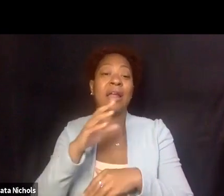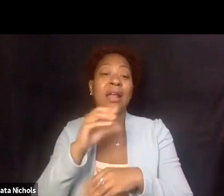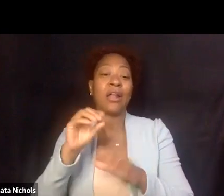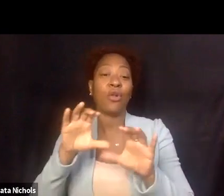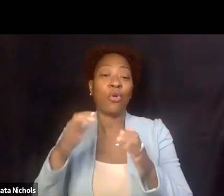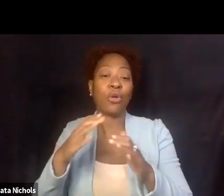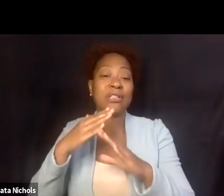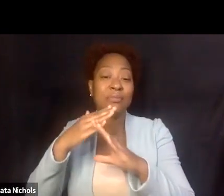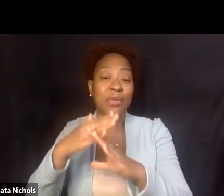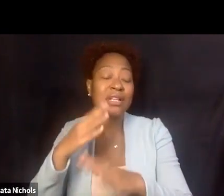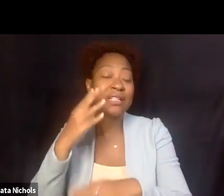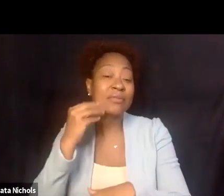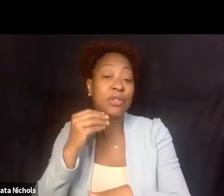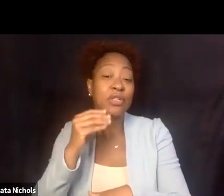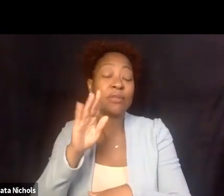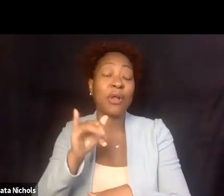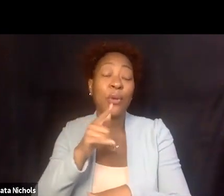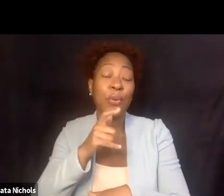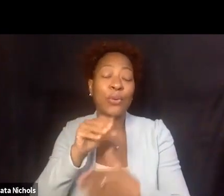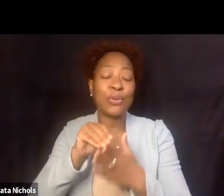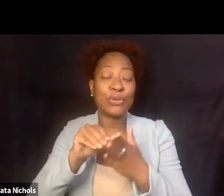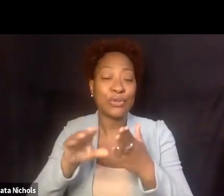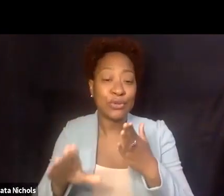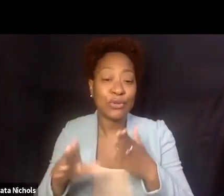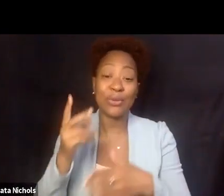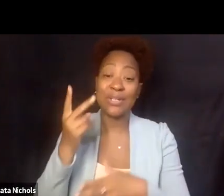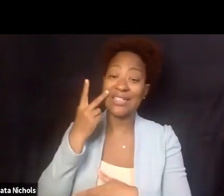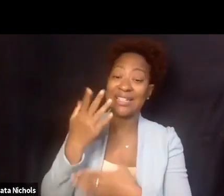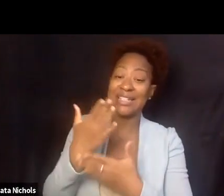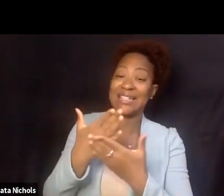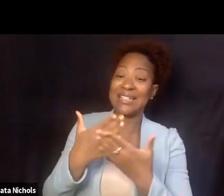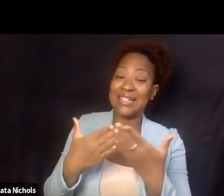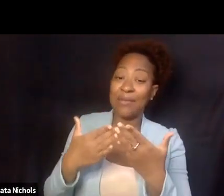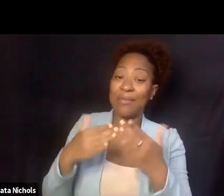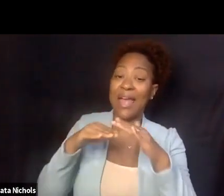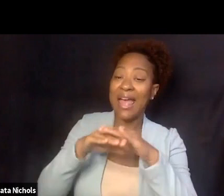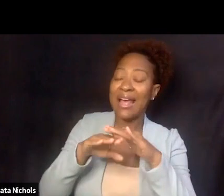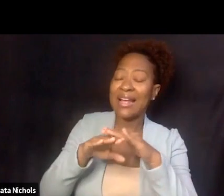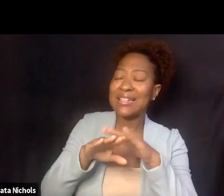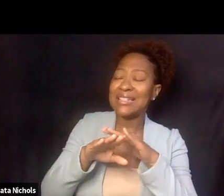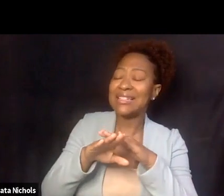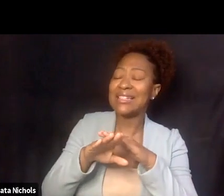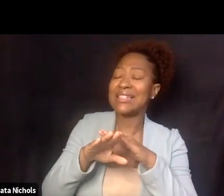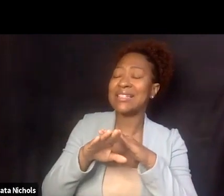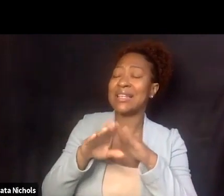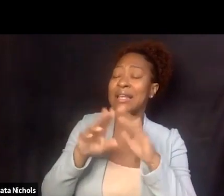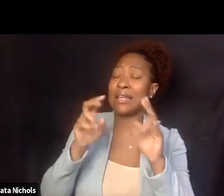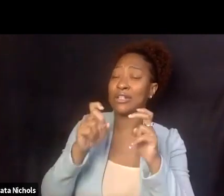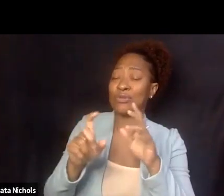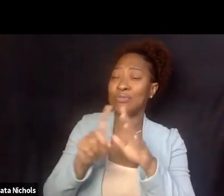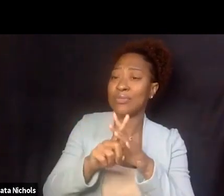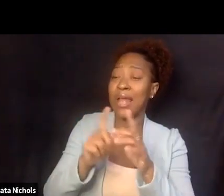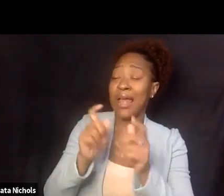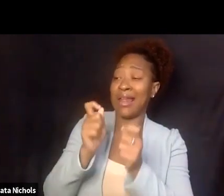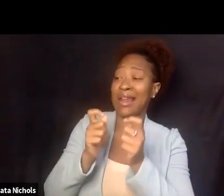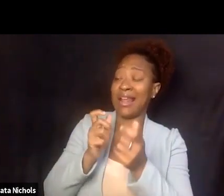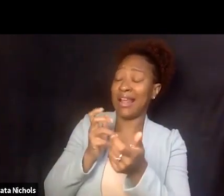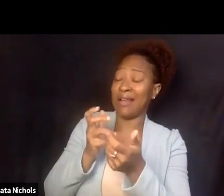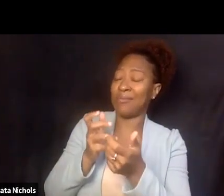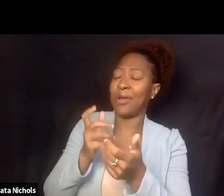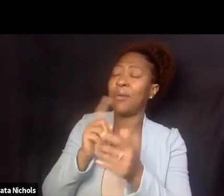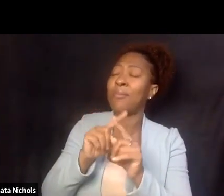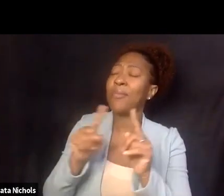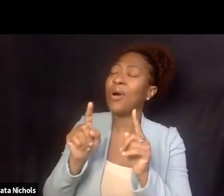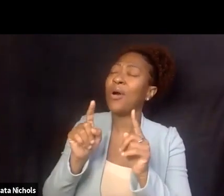barriers experienced by the student. So we see some access issues coming in here and accommodate, but what would it look like